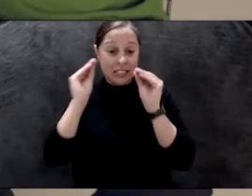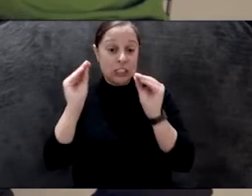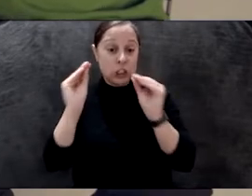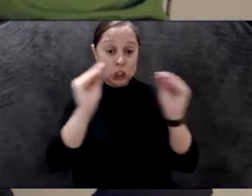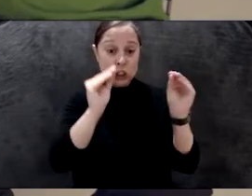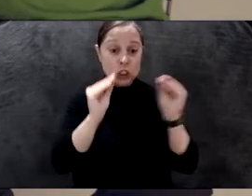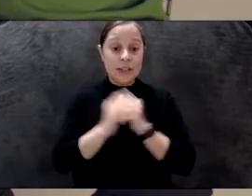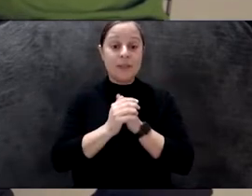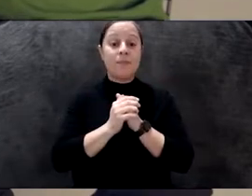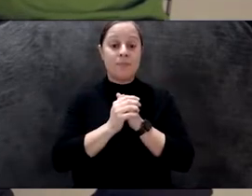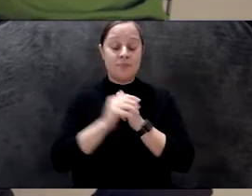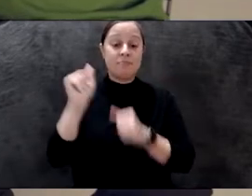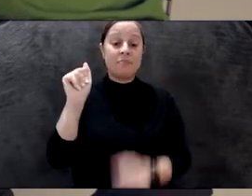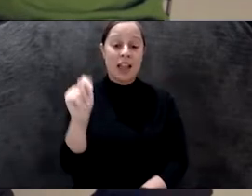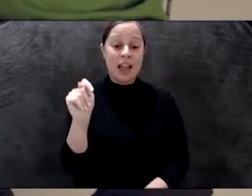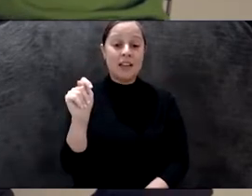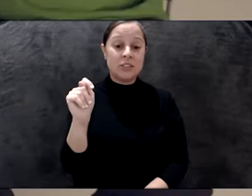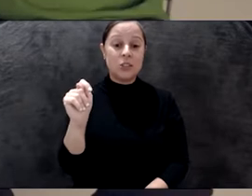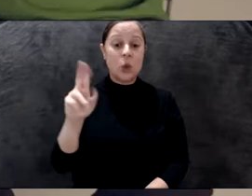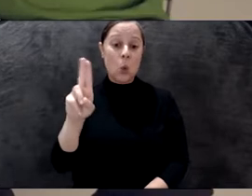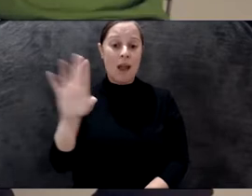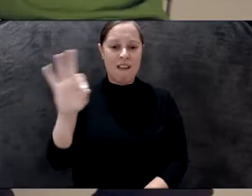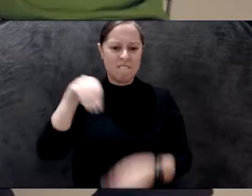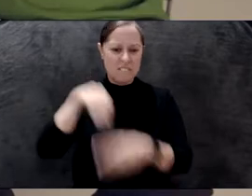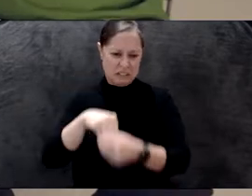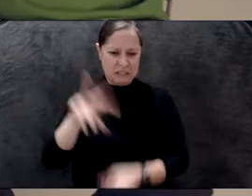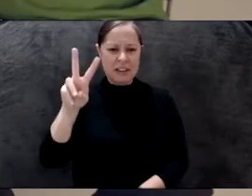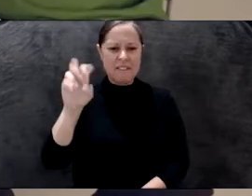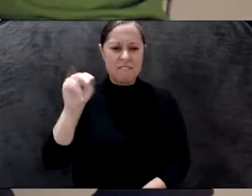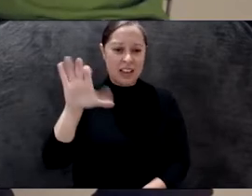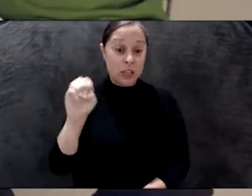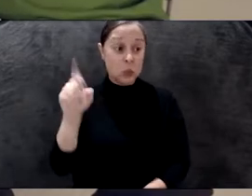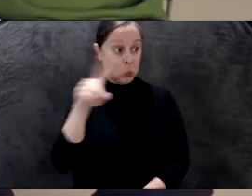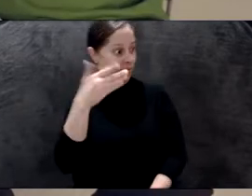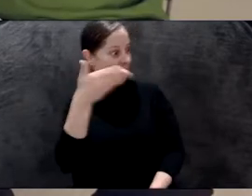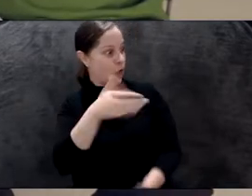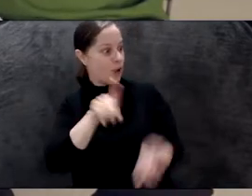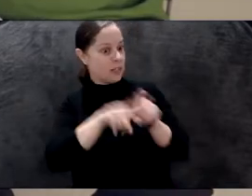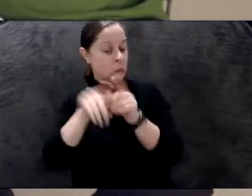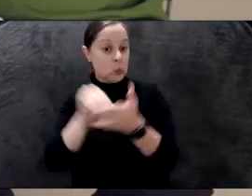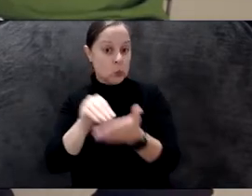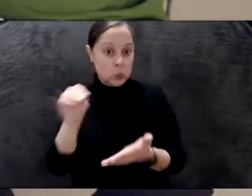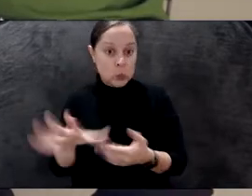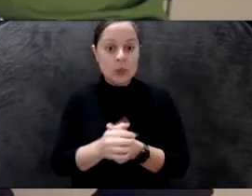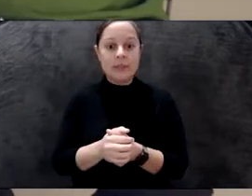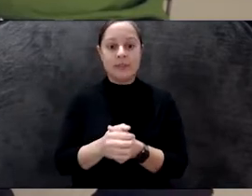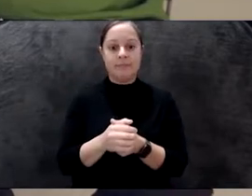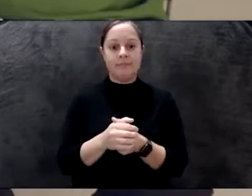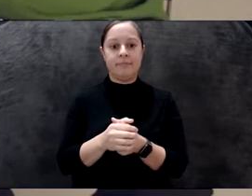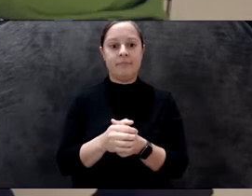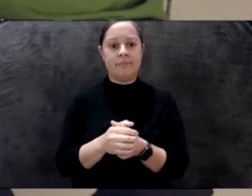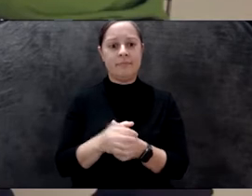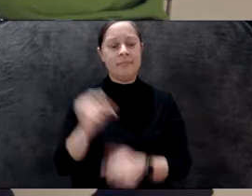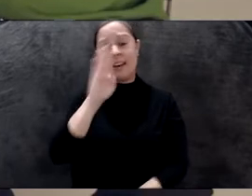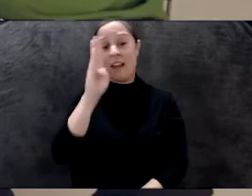and you arrived actually there as a student. was basically after the Stadelschule. And I will never forget